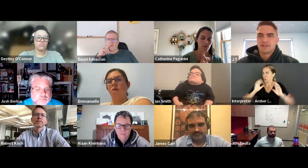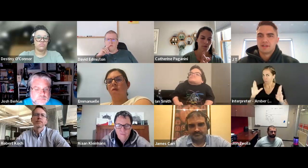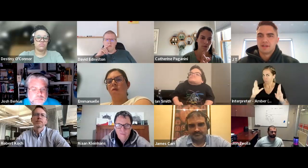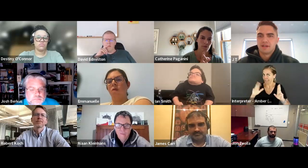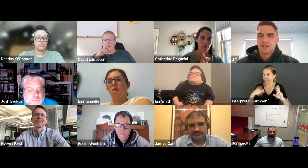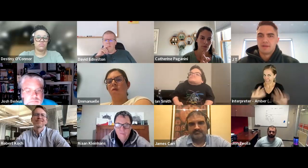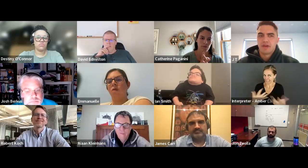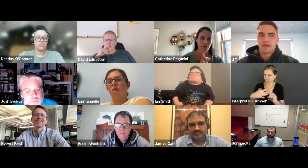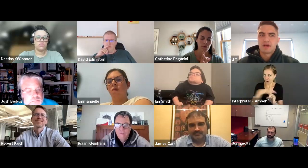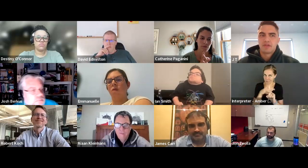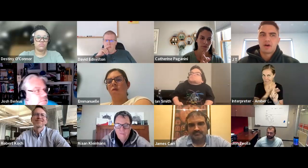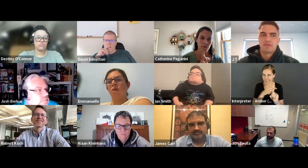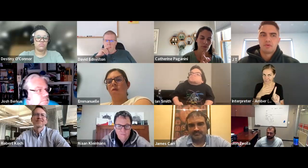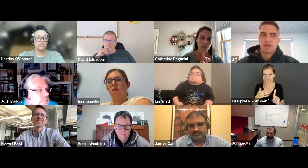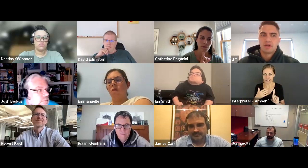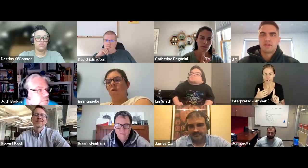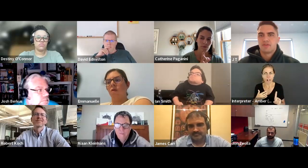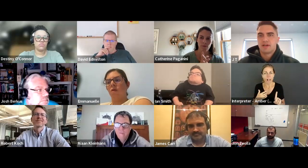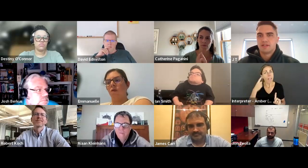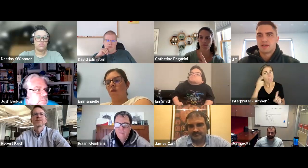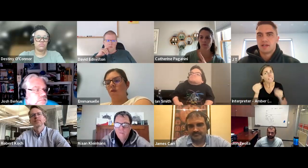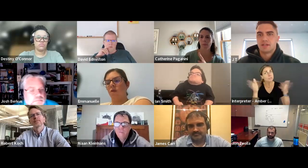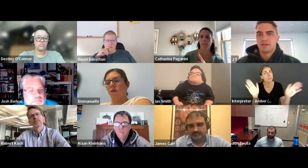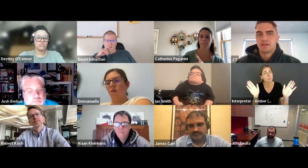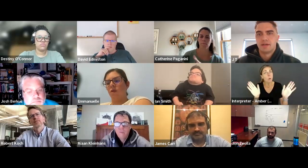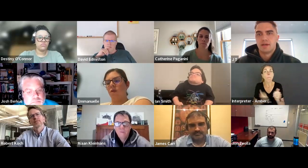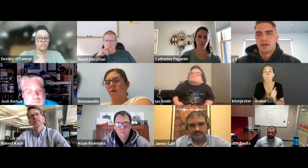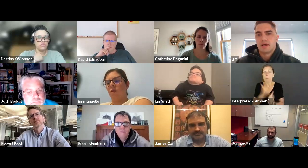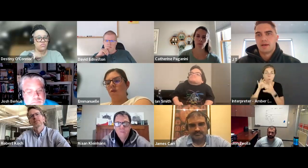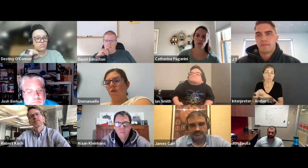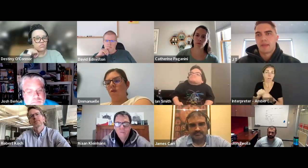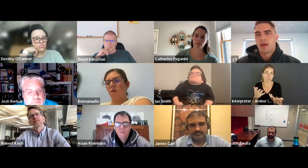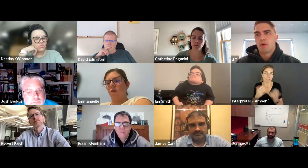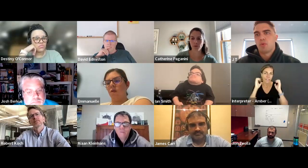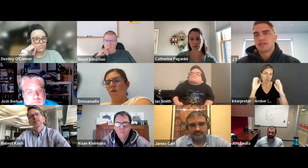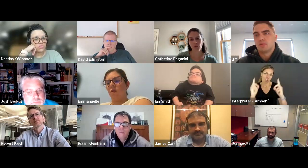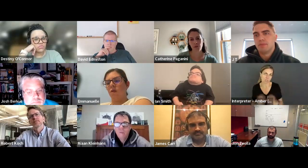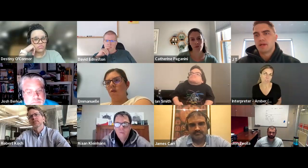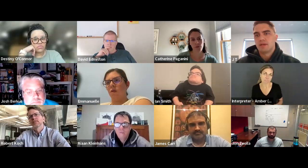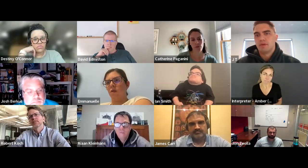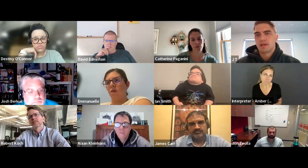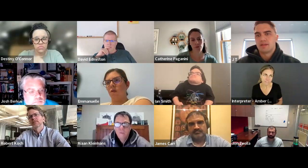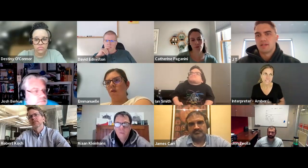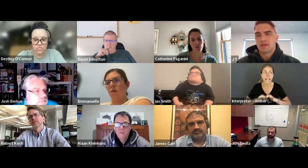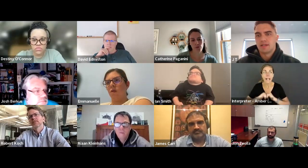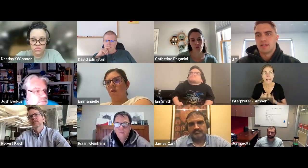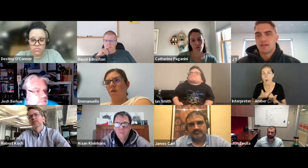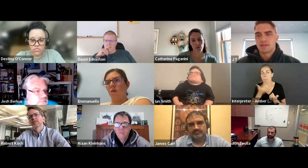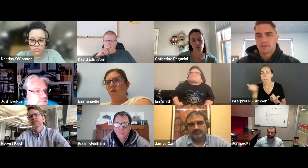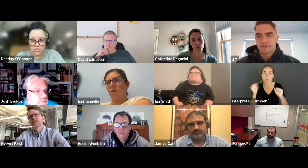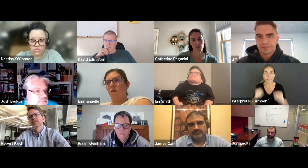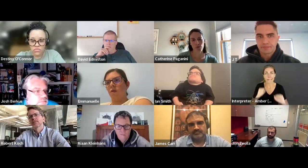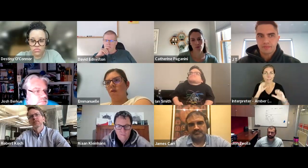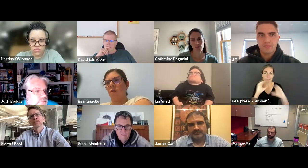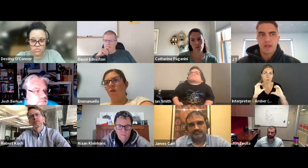context. I think overall, a lot of it is around education. What ways can we better communicate these